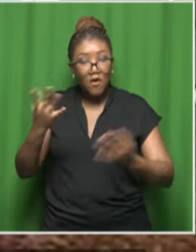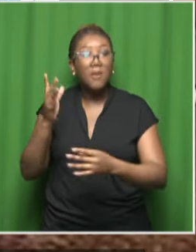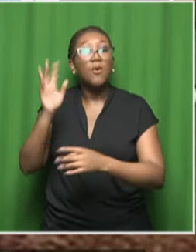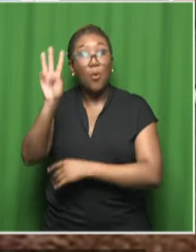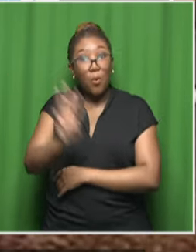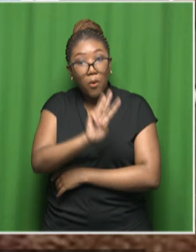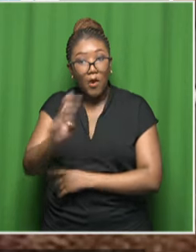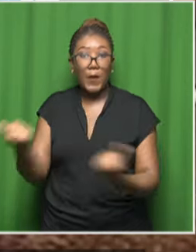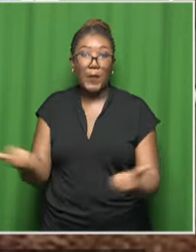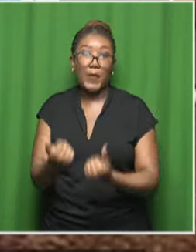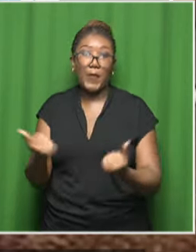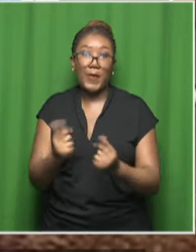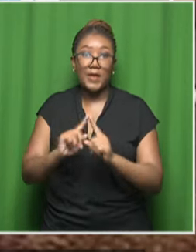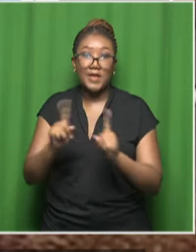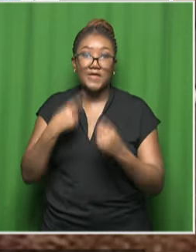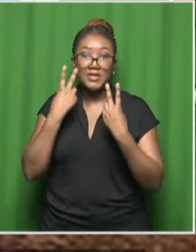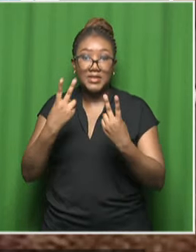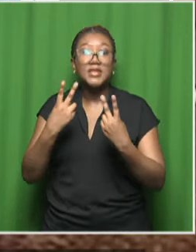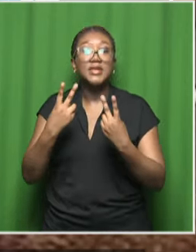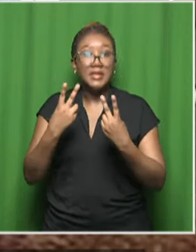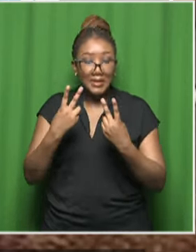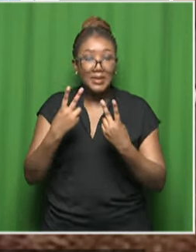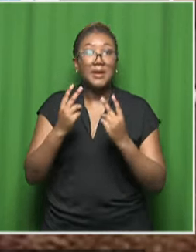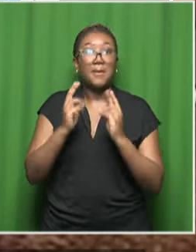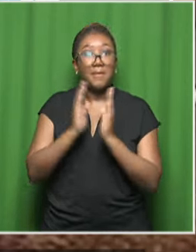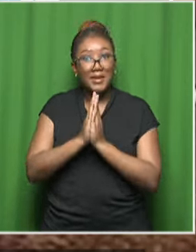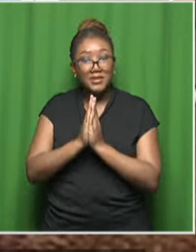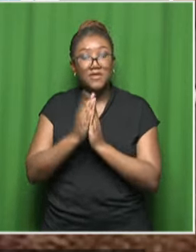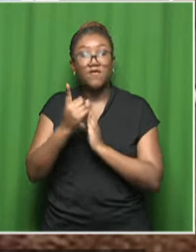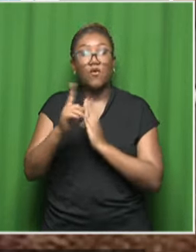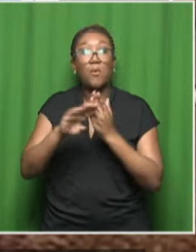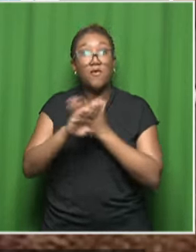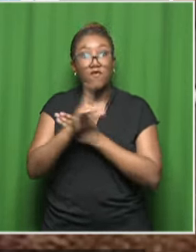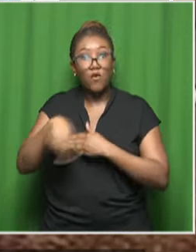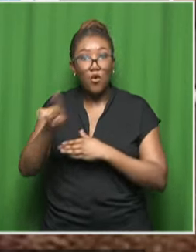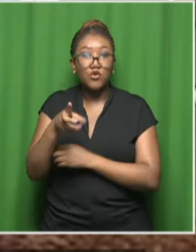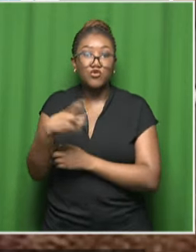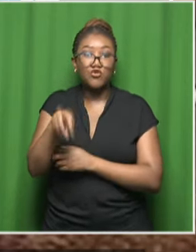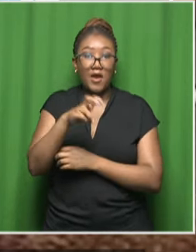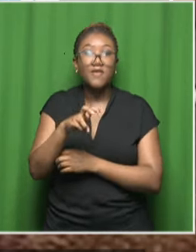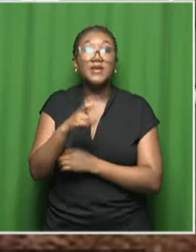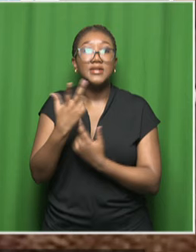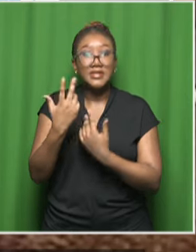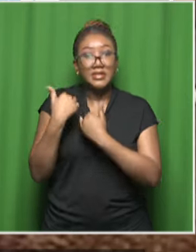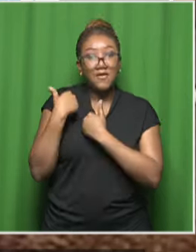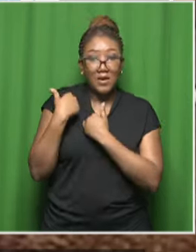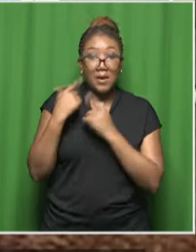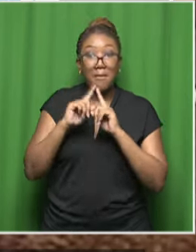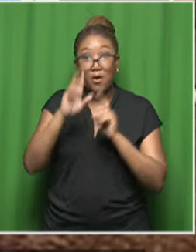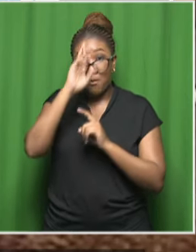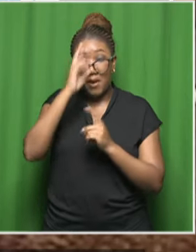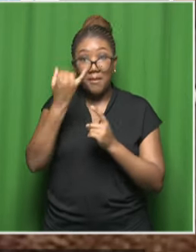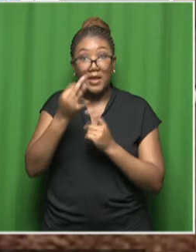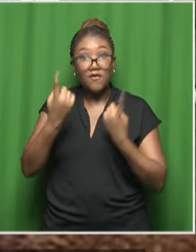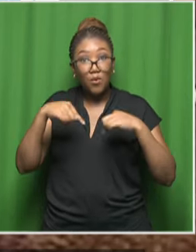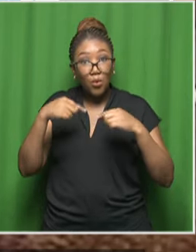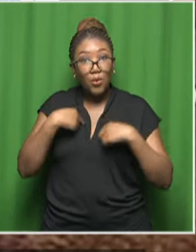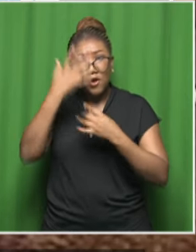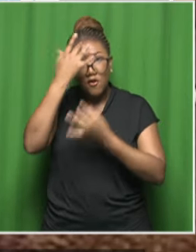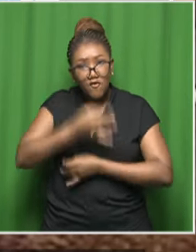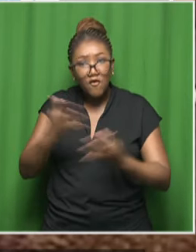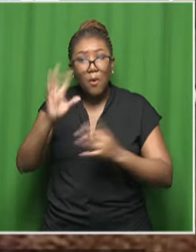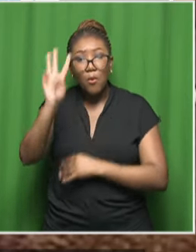traffic side was warning you, and we said they're check conditions before travel. So hopefully, you know, when we come on and we give you these traffic updates, you